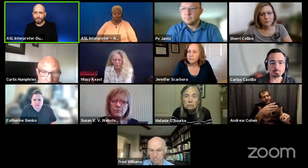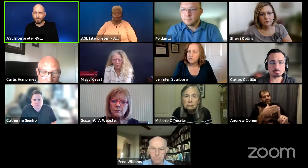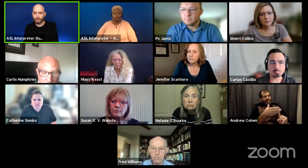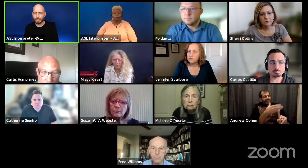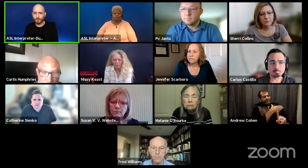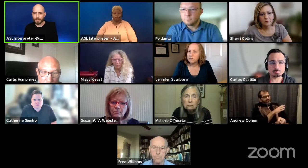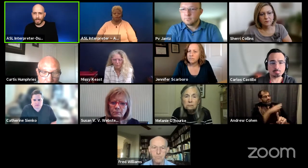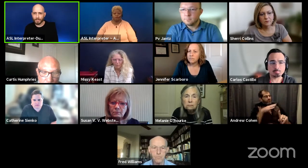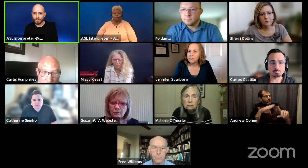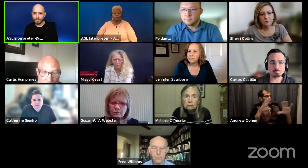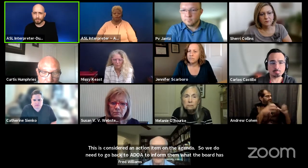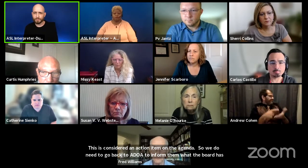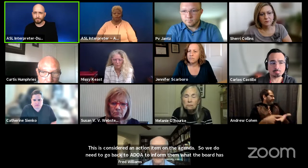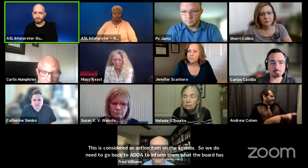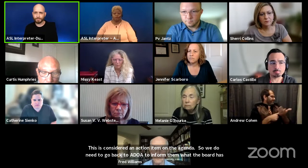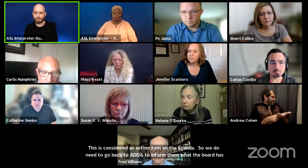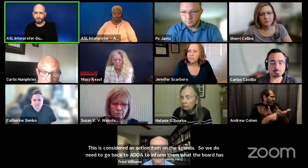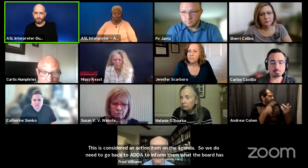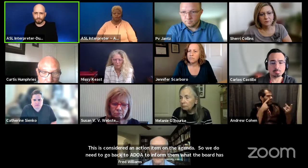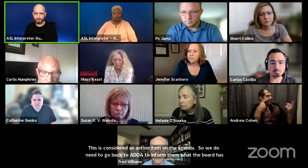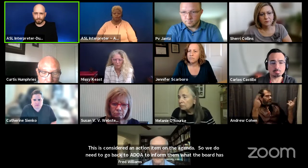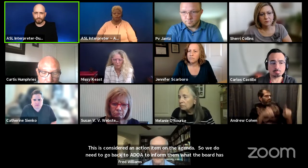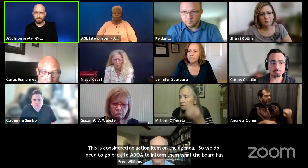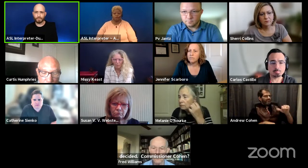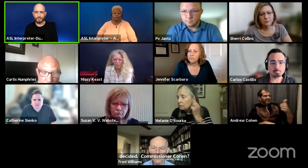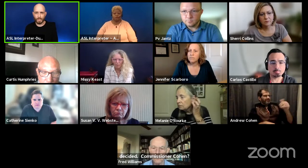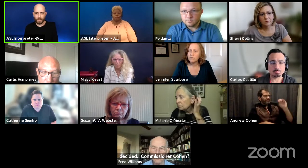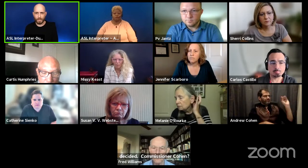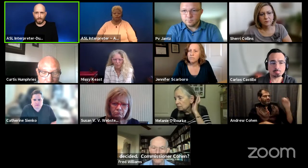I have a question for clarification.